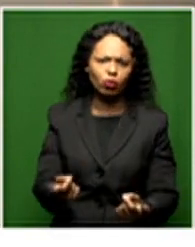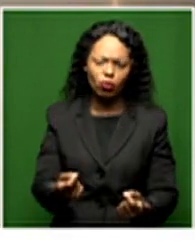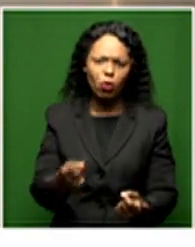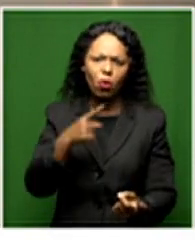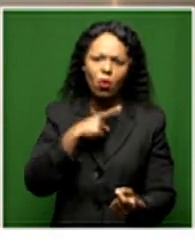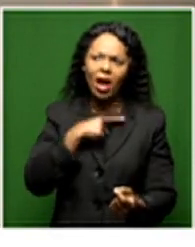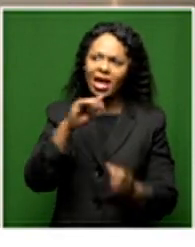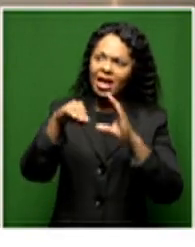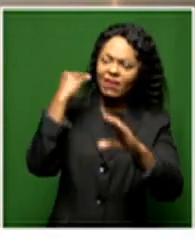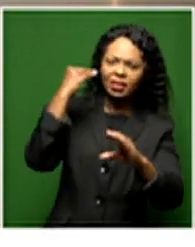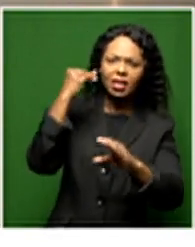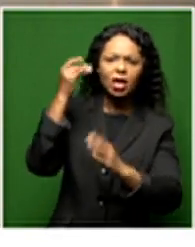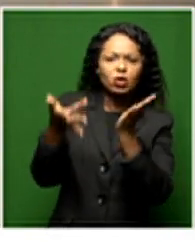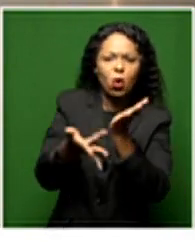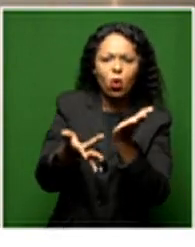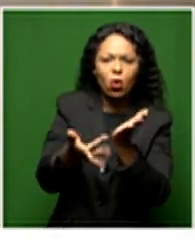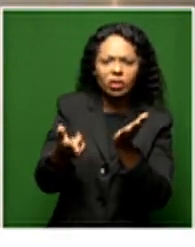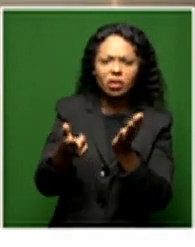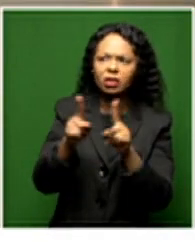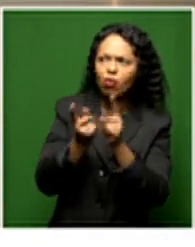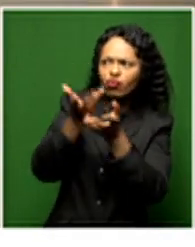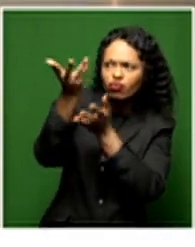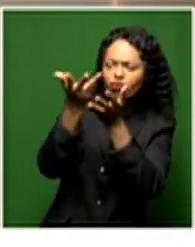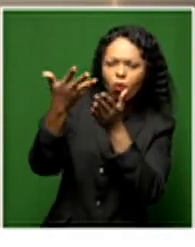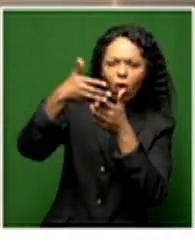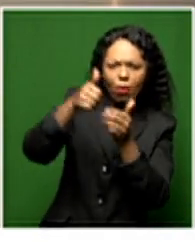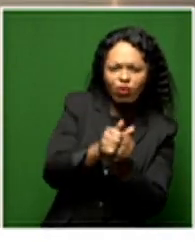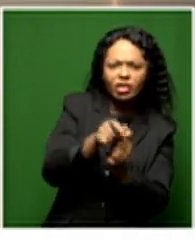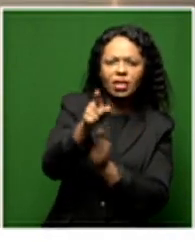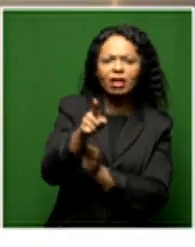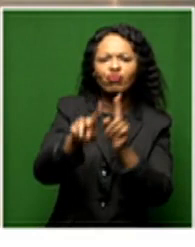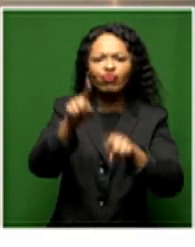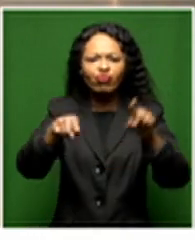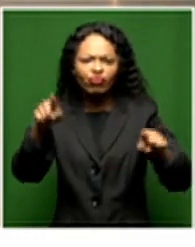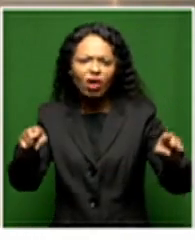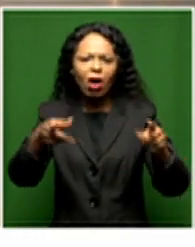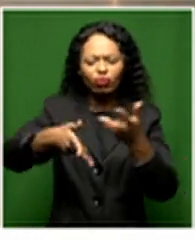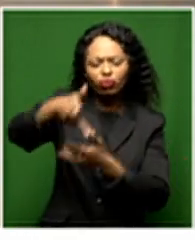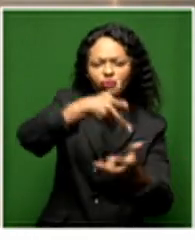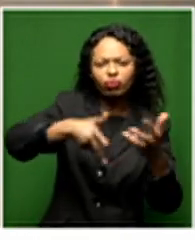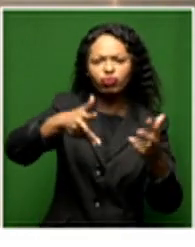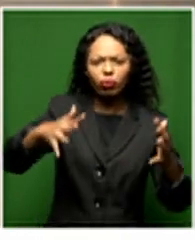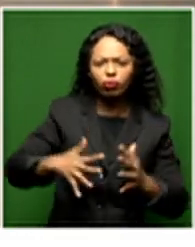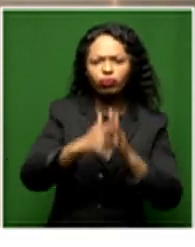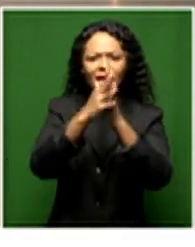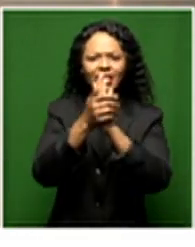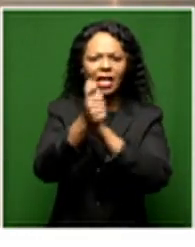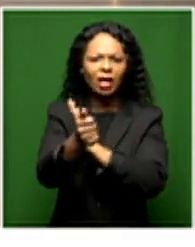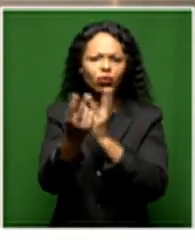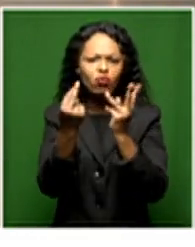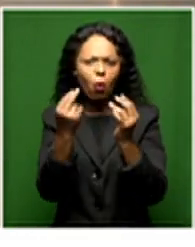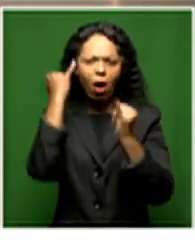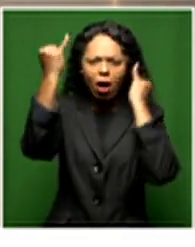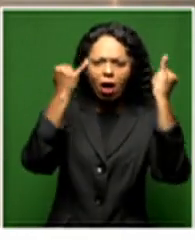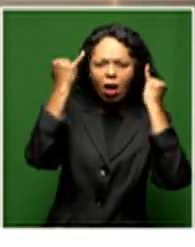invest in technology, because we collaborate and we create connections between the different parts of our society, produces new skills. And